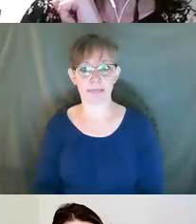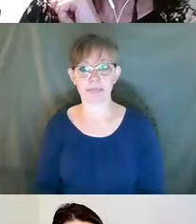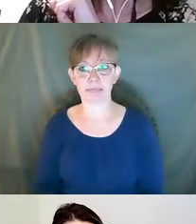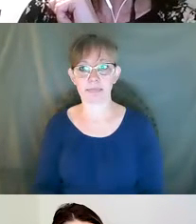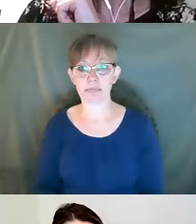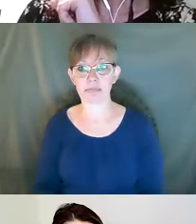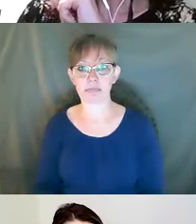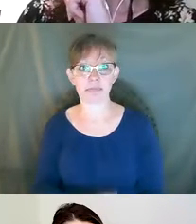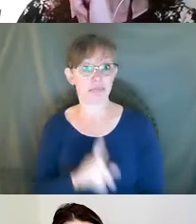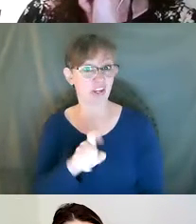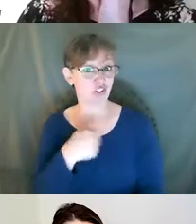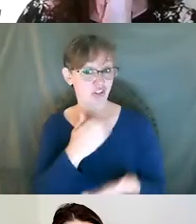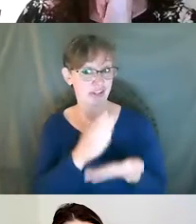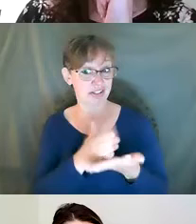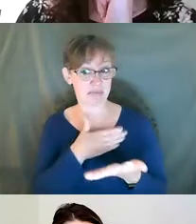Should I stop my share?